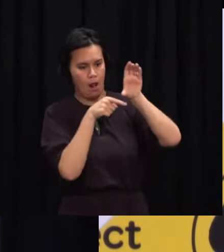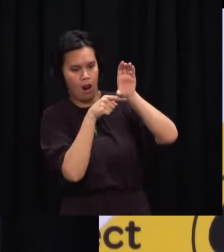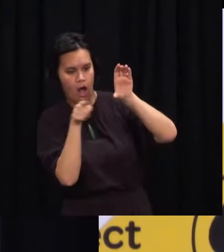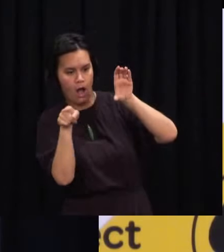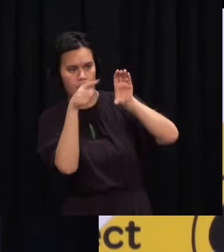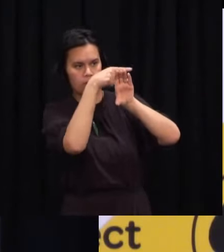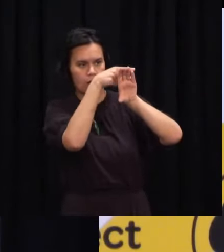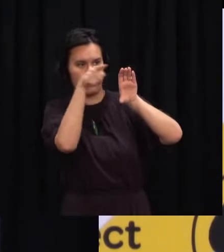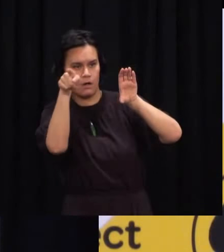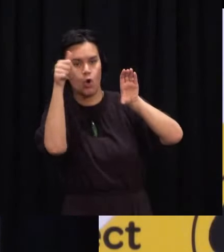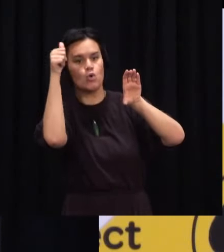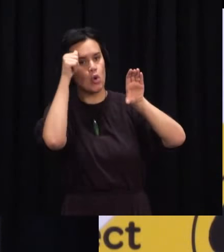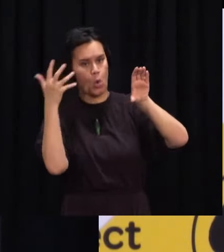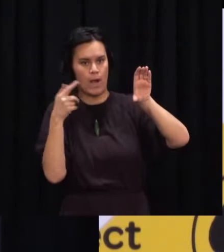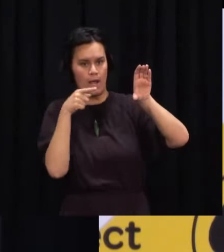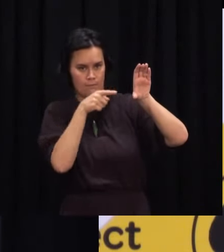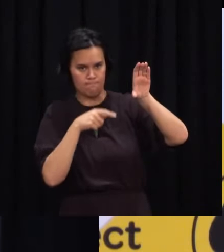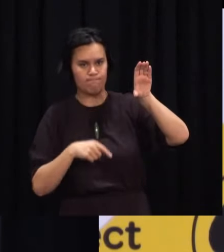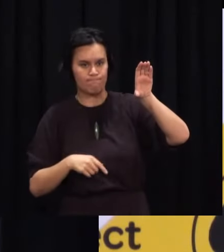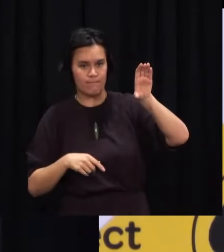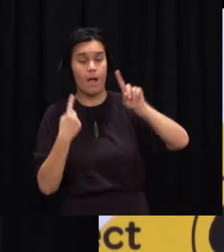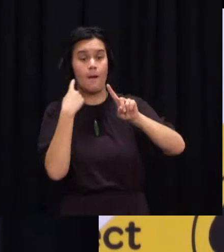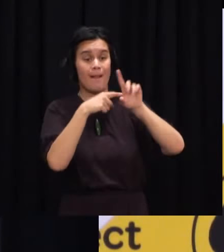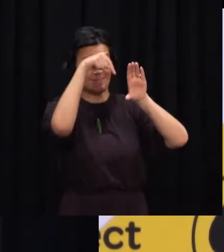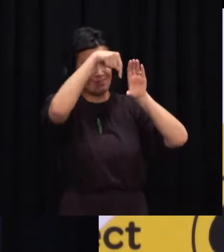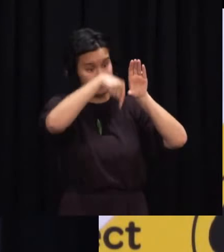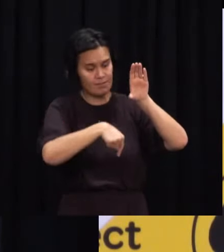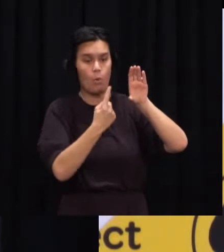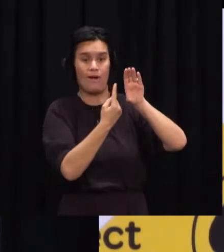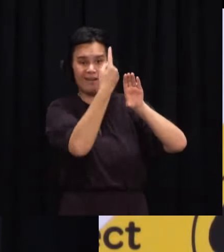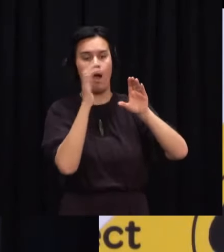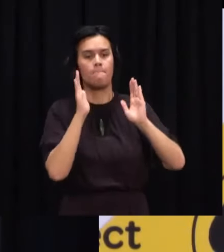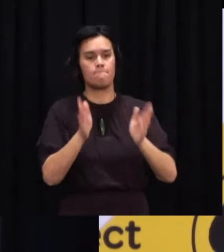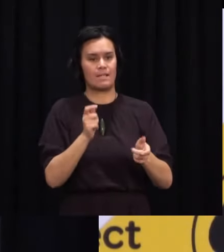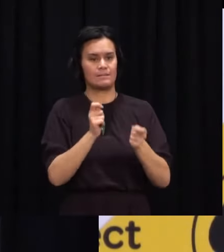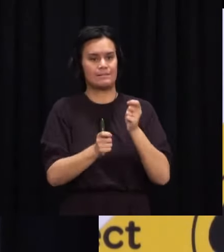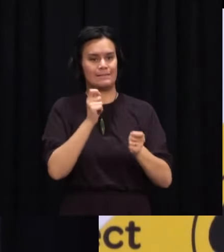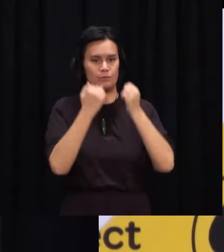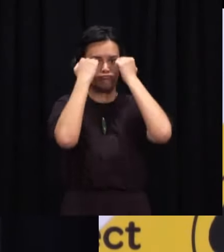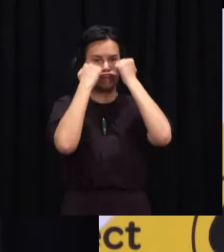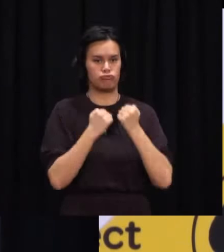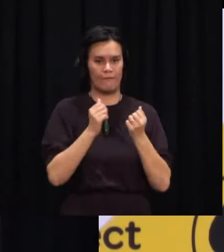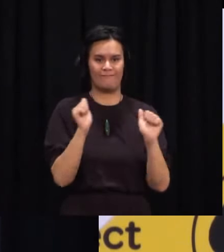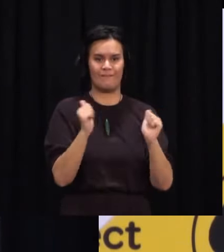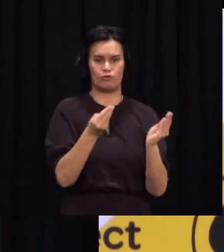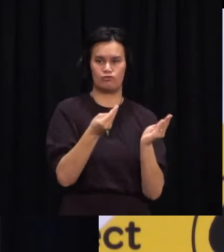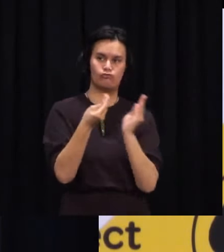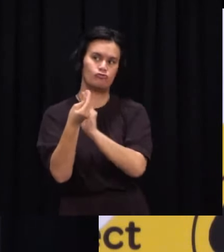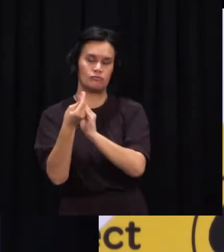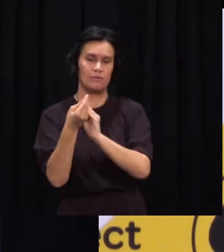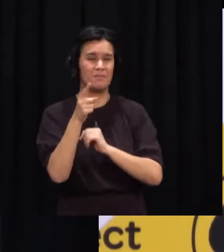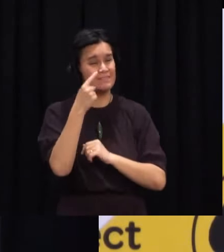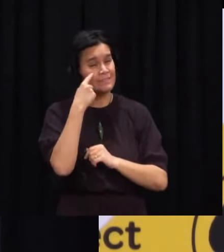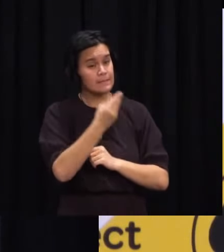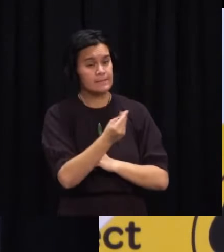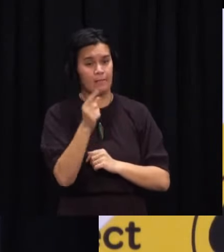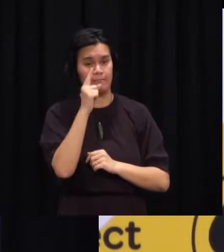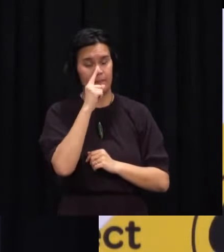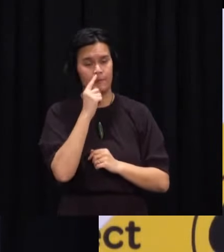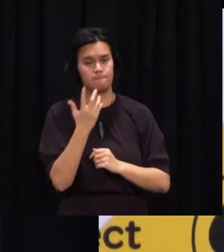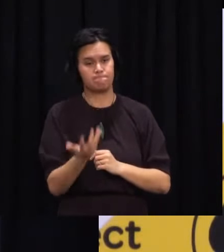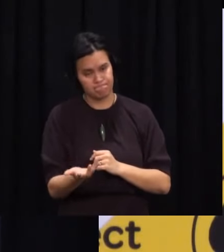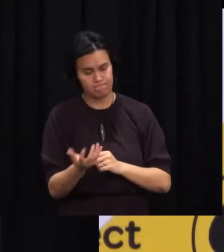legitimate means to travel for what are essentially rule-breaking purposes. So that's why we're being cautious throughout the rest of the country. So